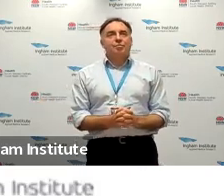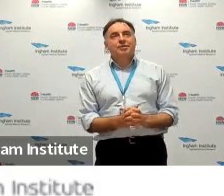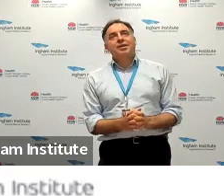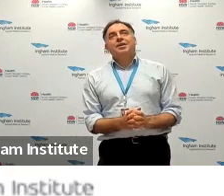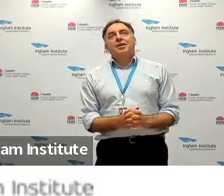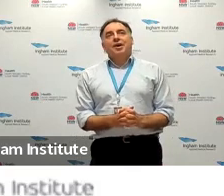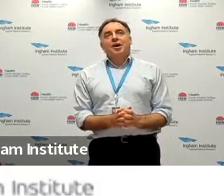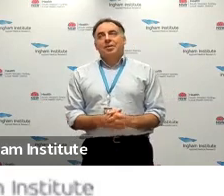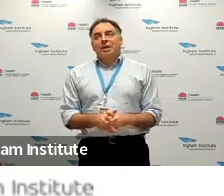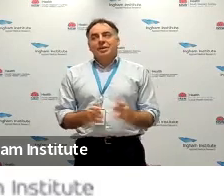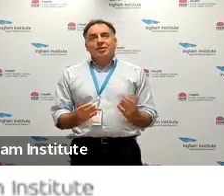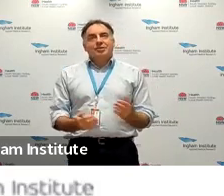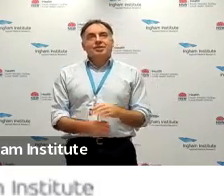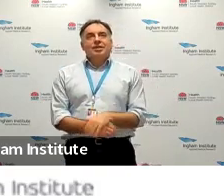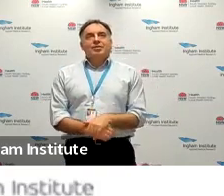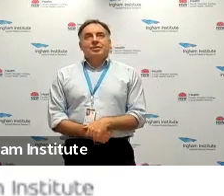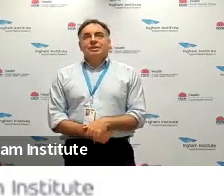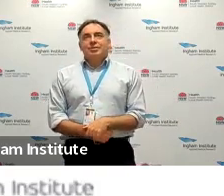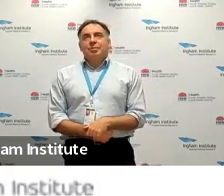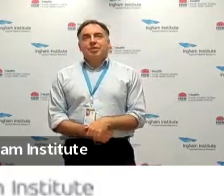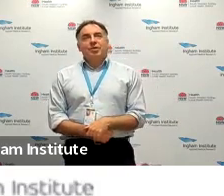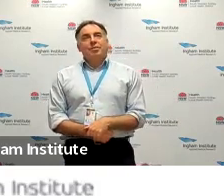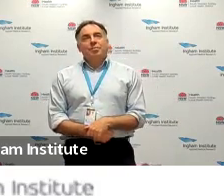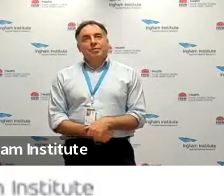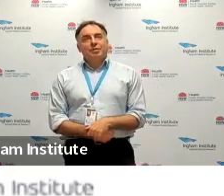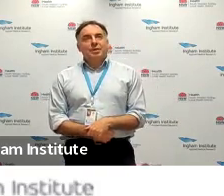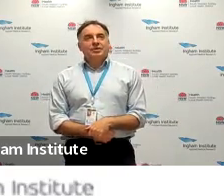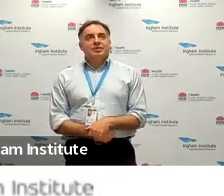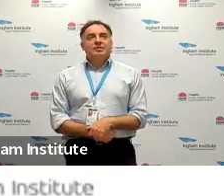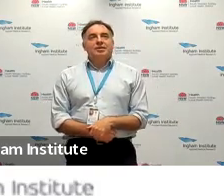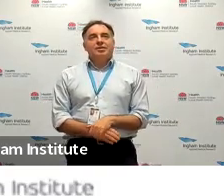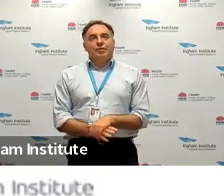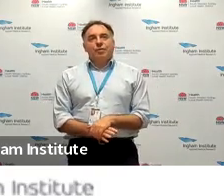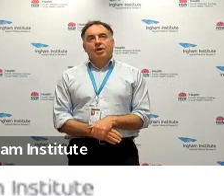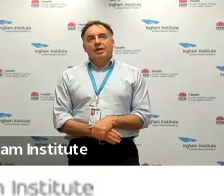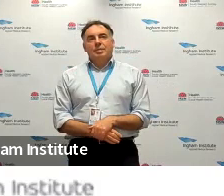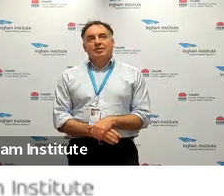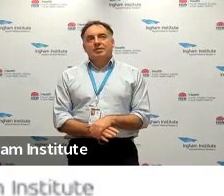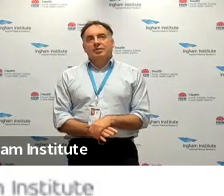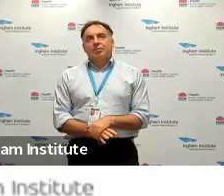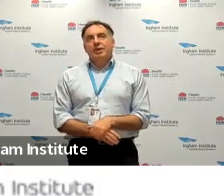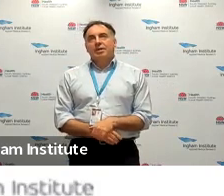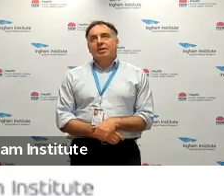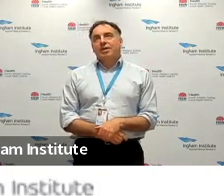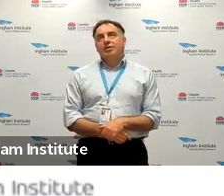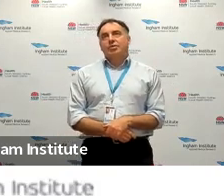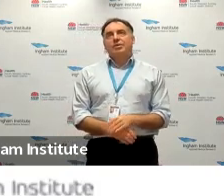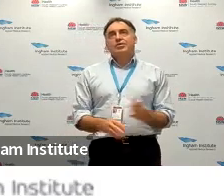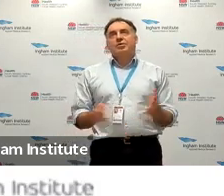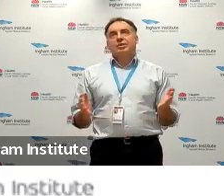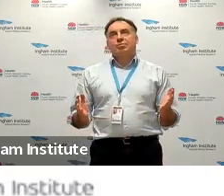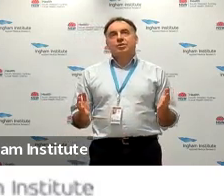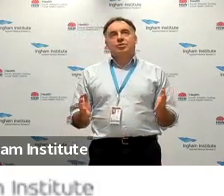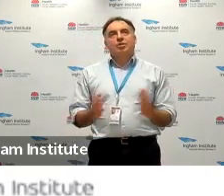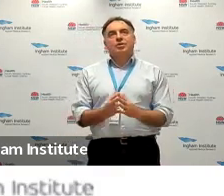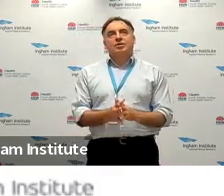of pregnancy. And you can see then that we see women on a monthly basis, then a fortnightly basis, and then weekly. And the